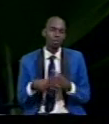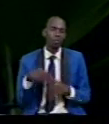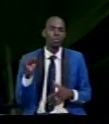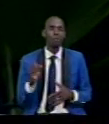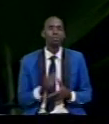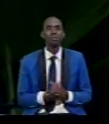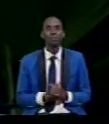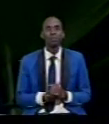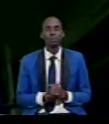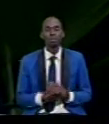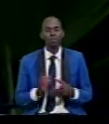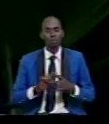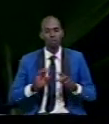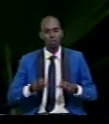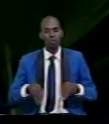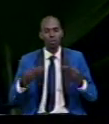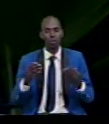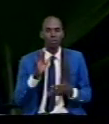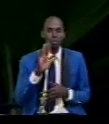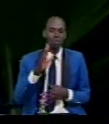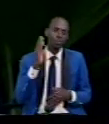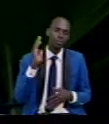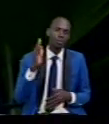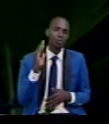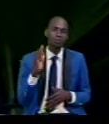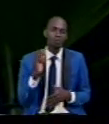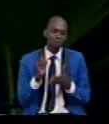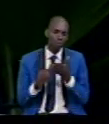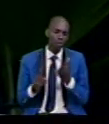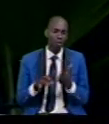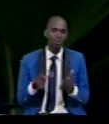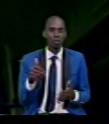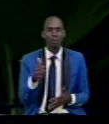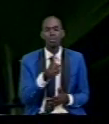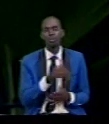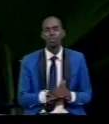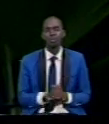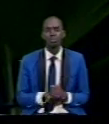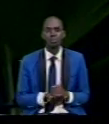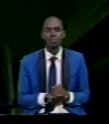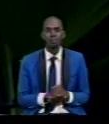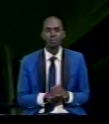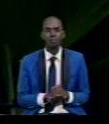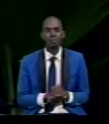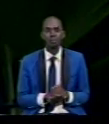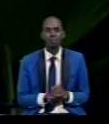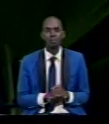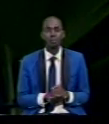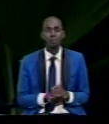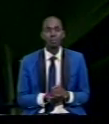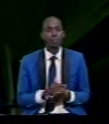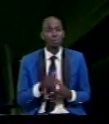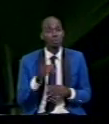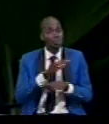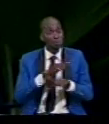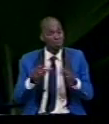to give your testimony. Check yourself. If you don't check, you won't see